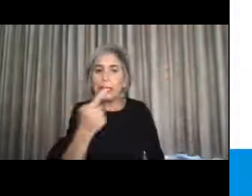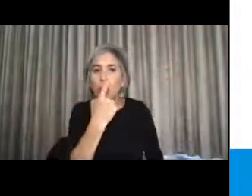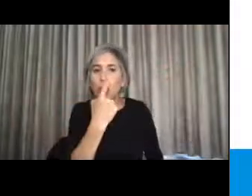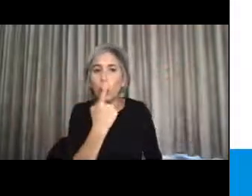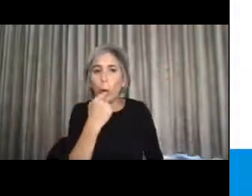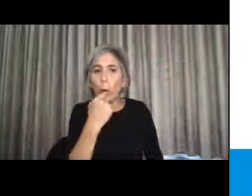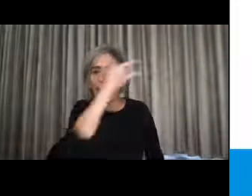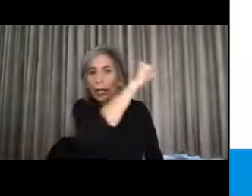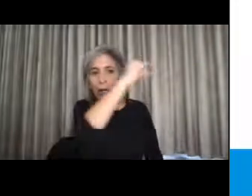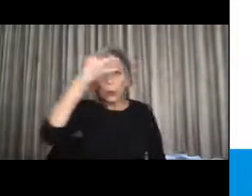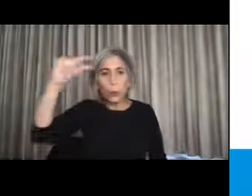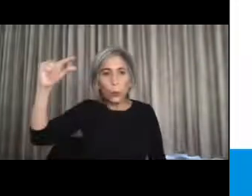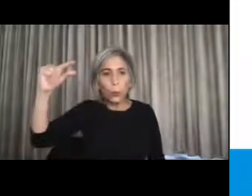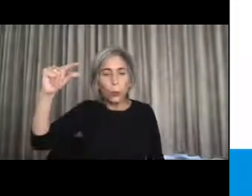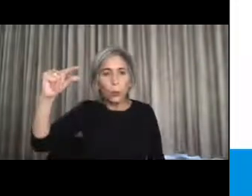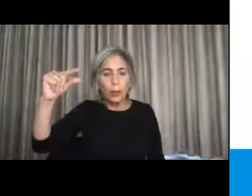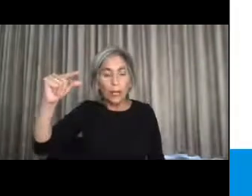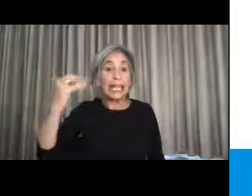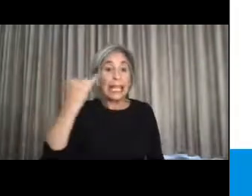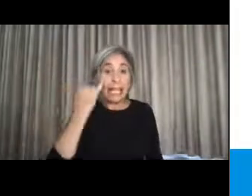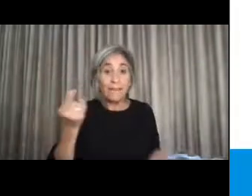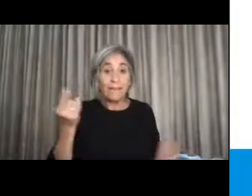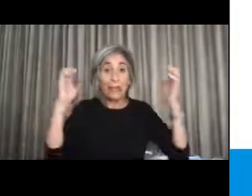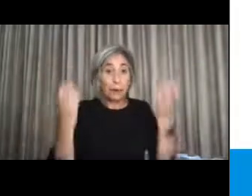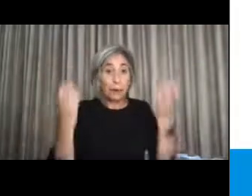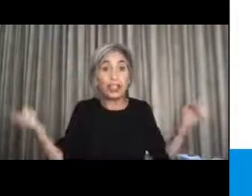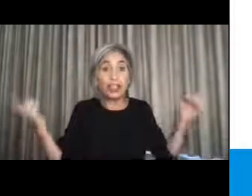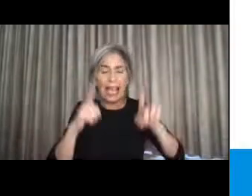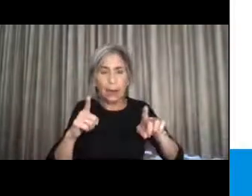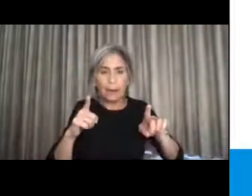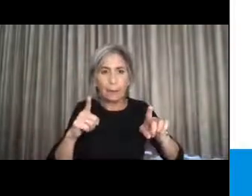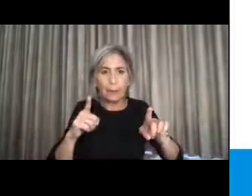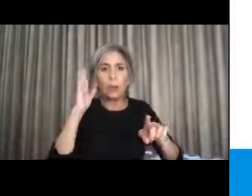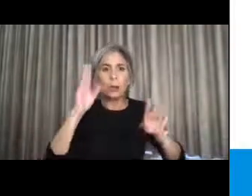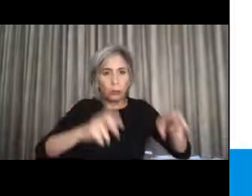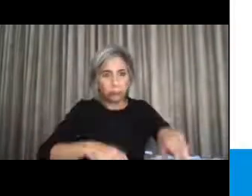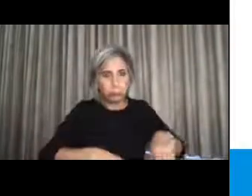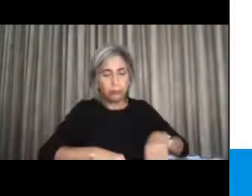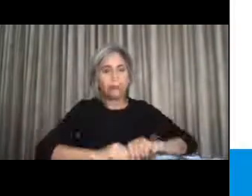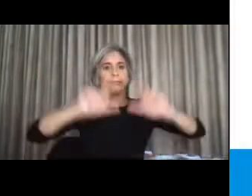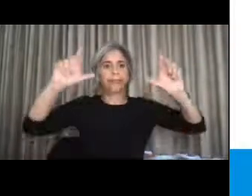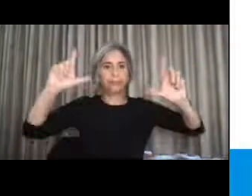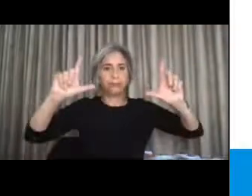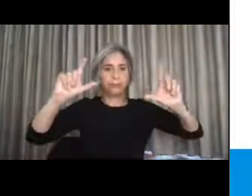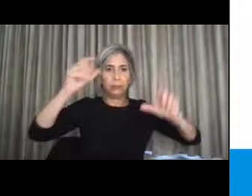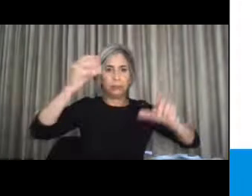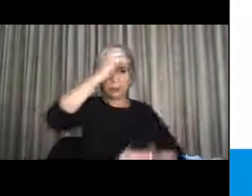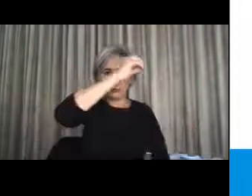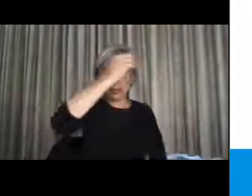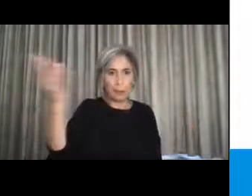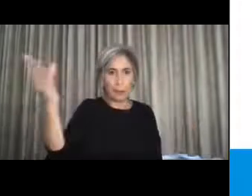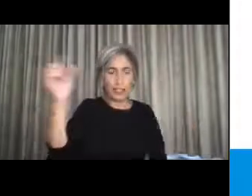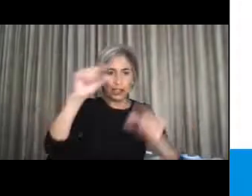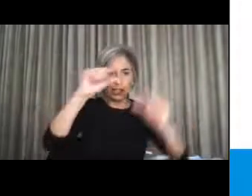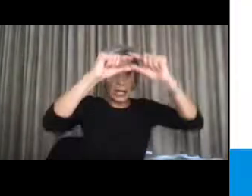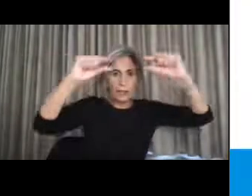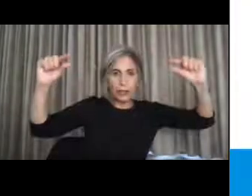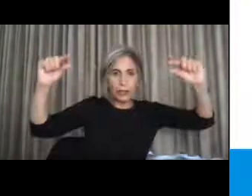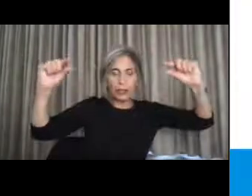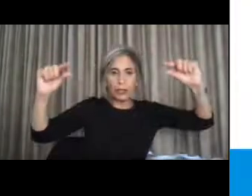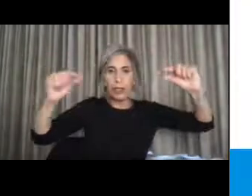at the top. In the event of an emergency, we will place information there that was relevant, and we will be updating